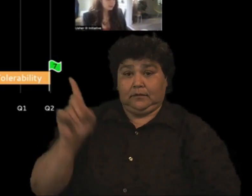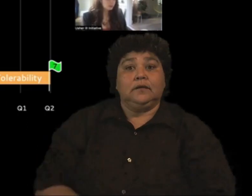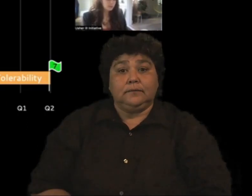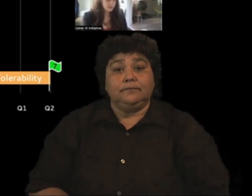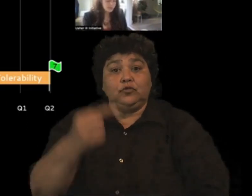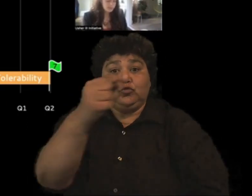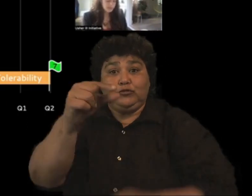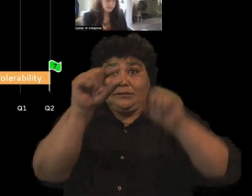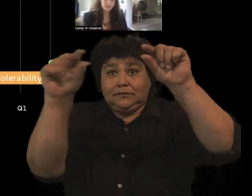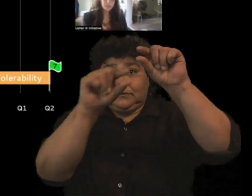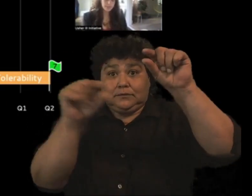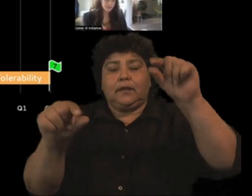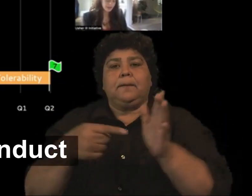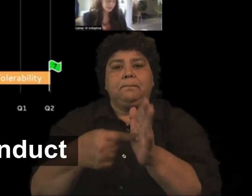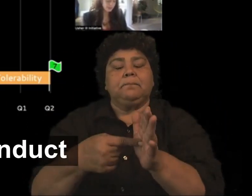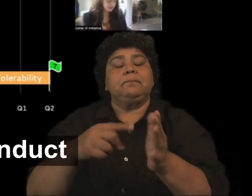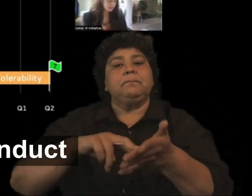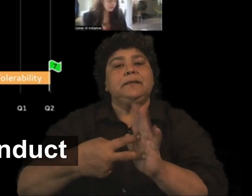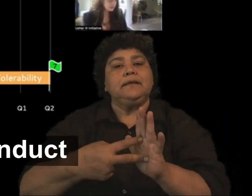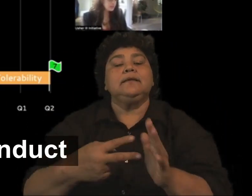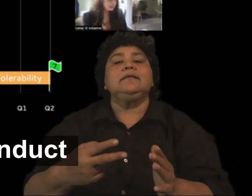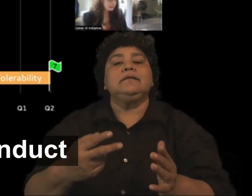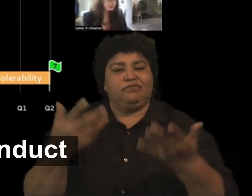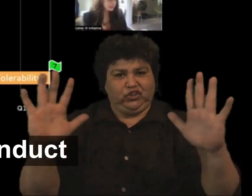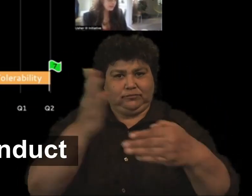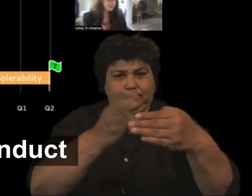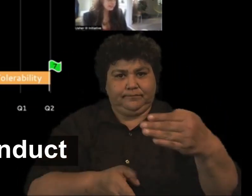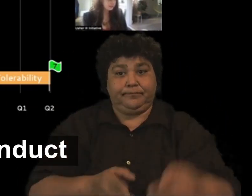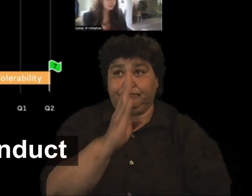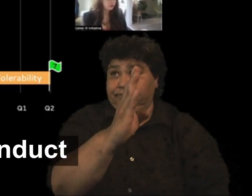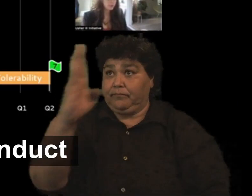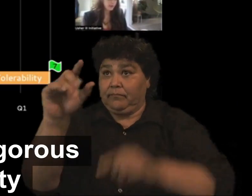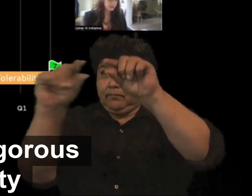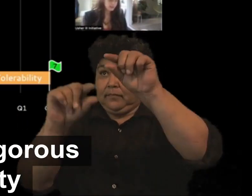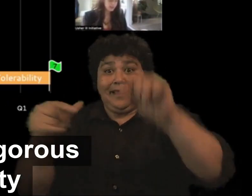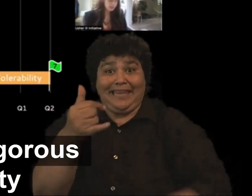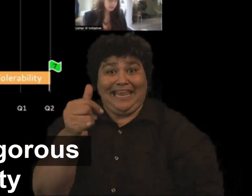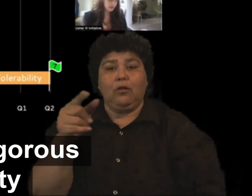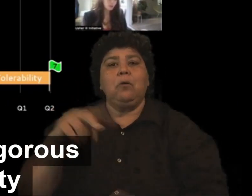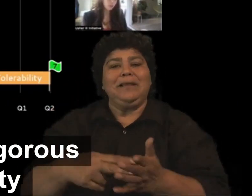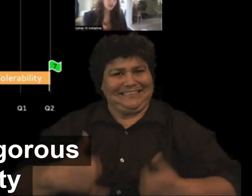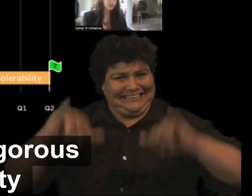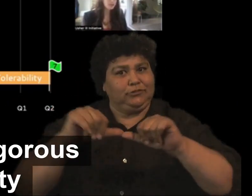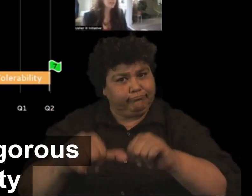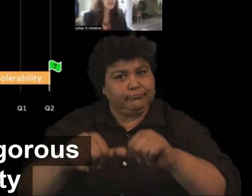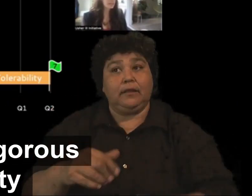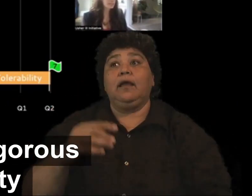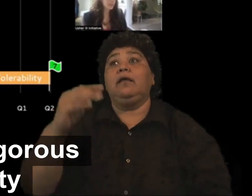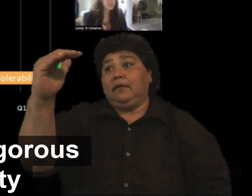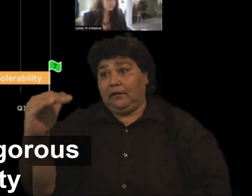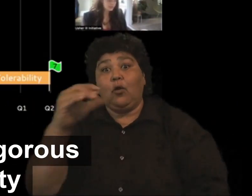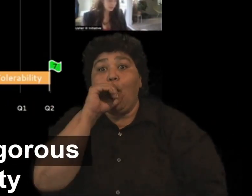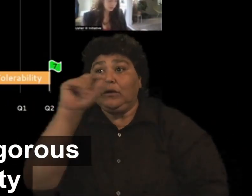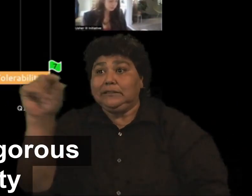color green indicates a completed activity, yellow indicates an ongoing activity, and orange indicates a